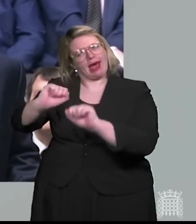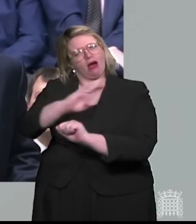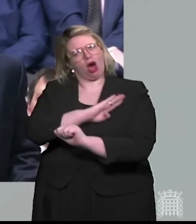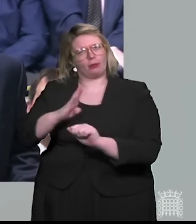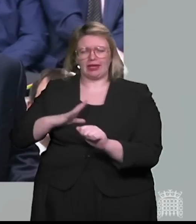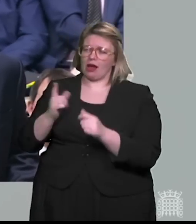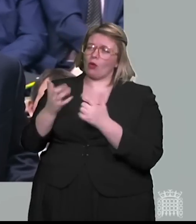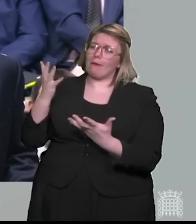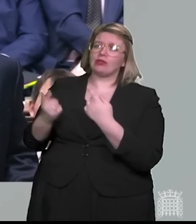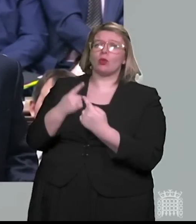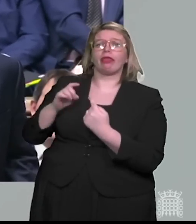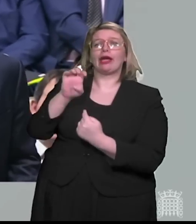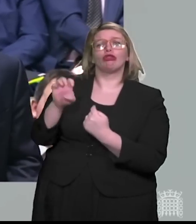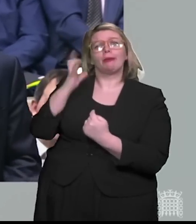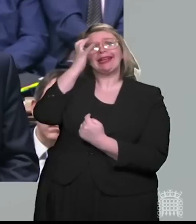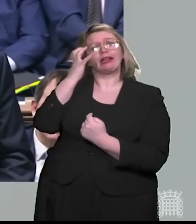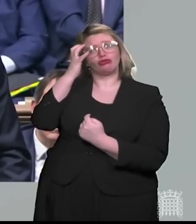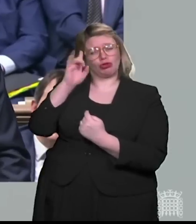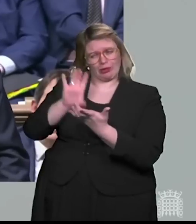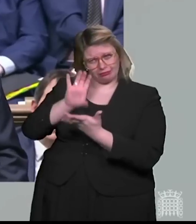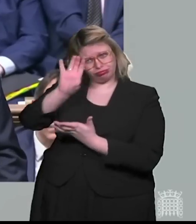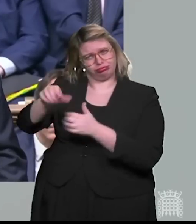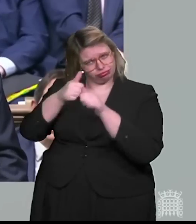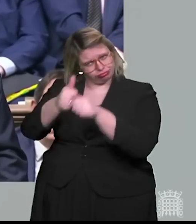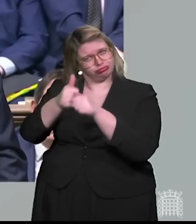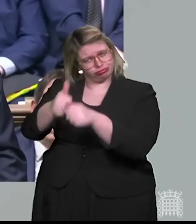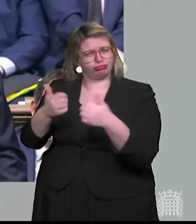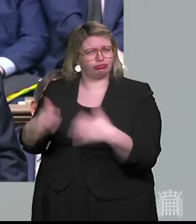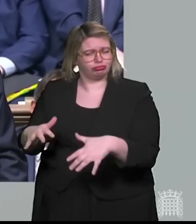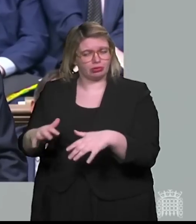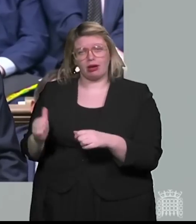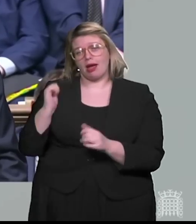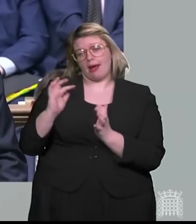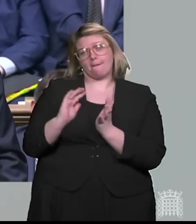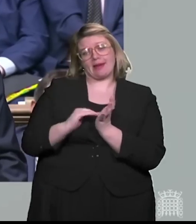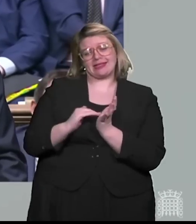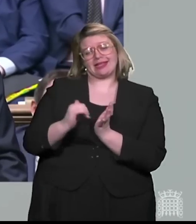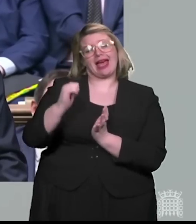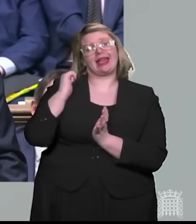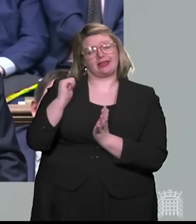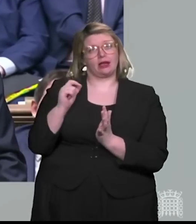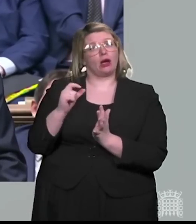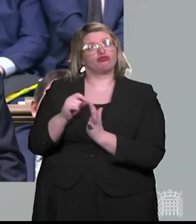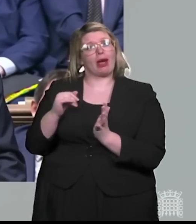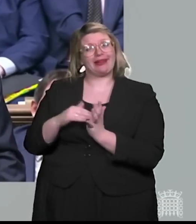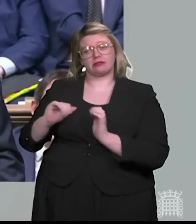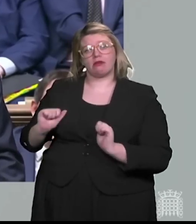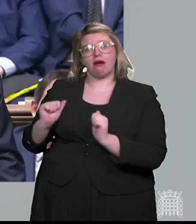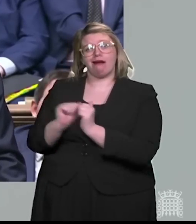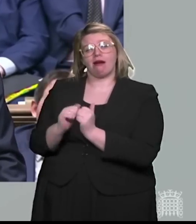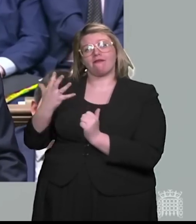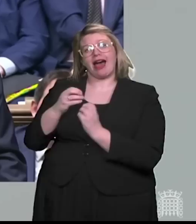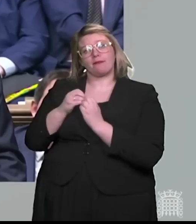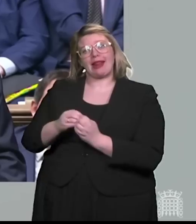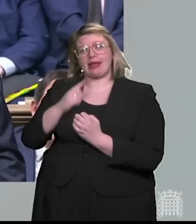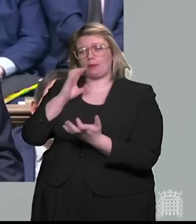On Monday, we were able to go even further, with my right honourable friend announcing a £5 billion package of funding for the Ministry